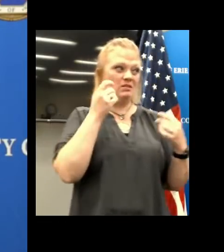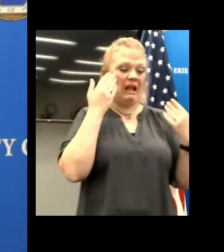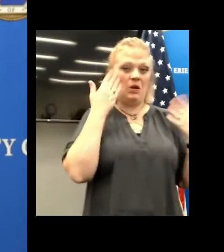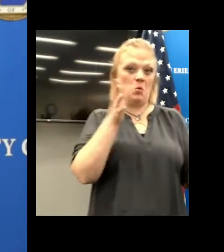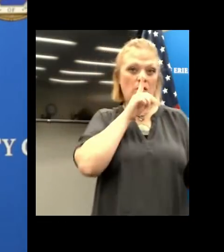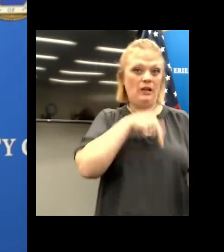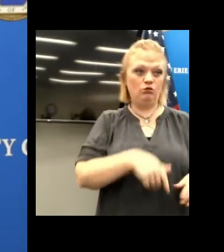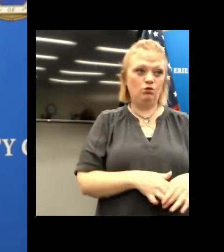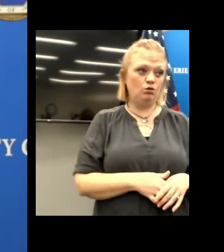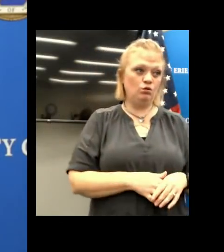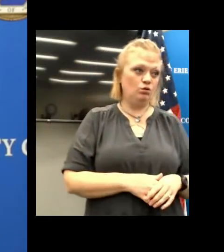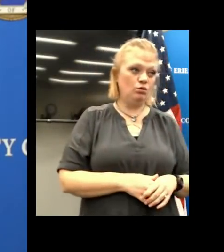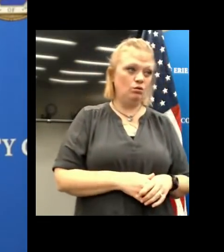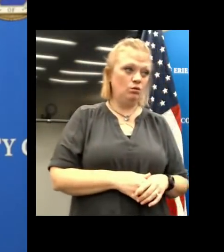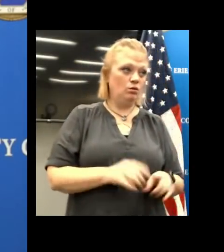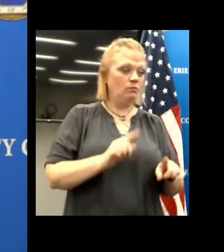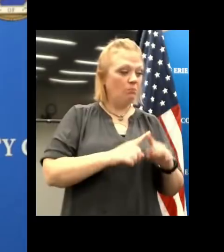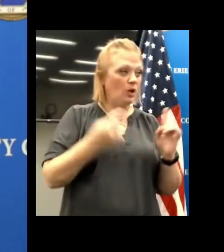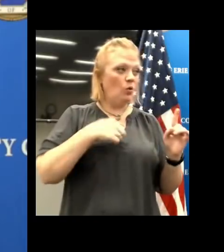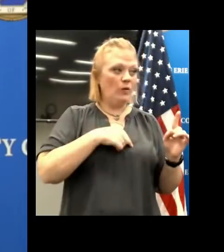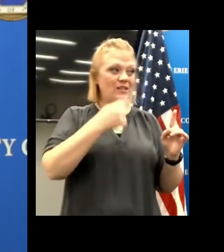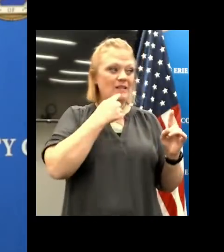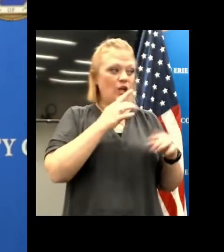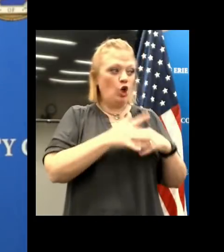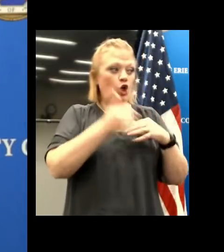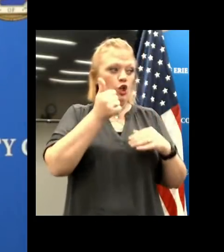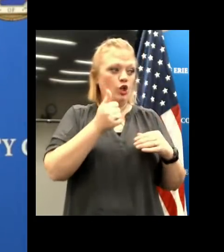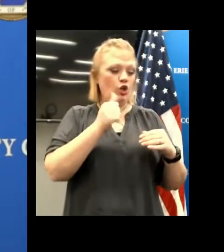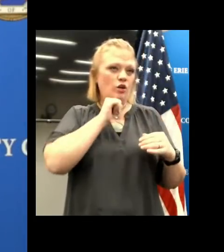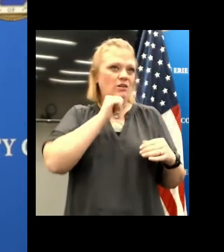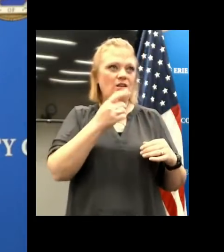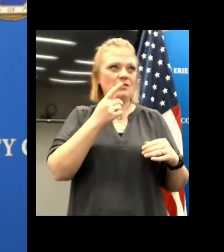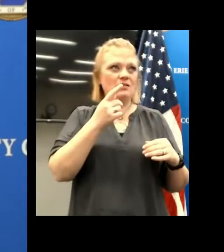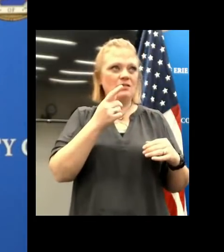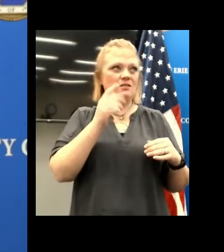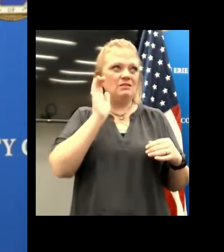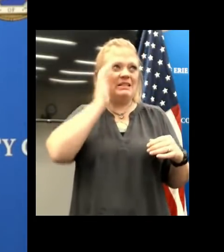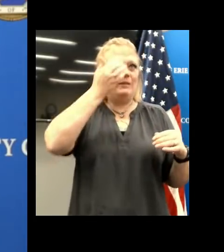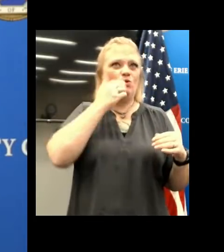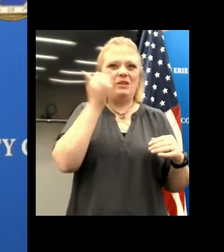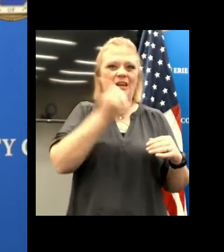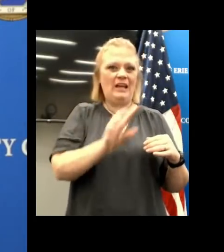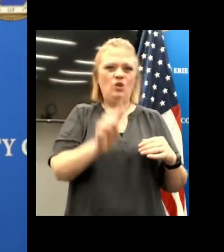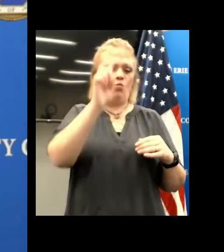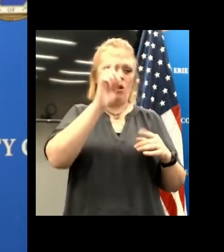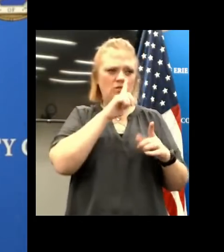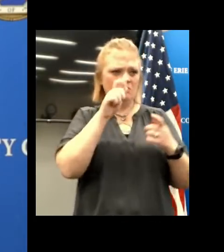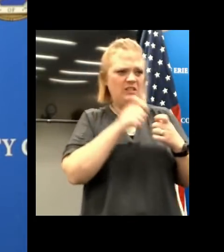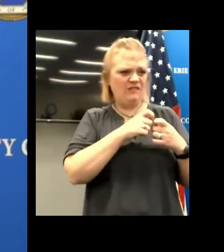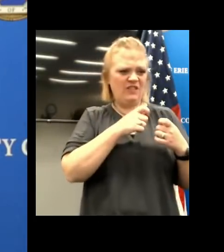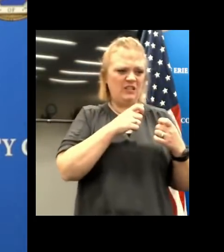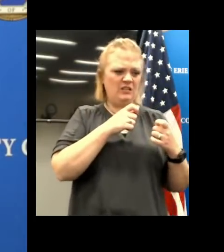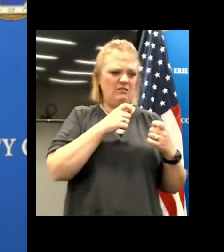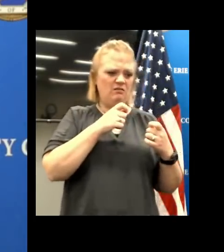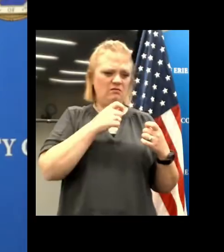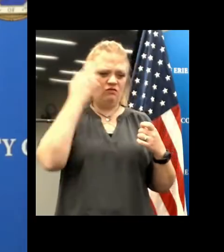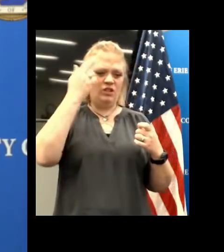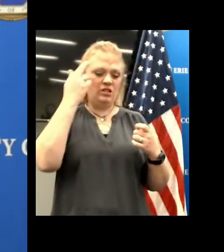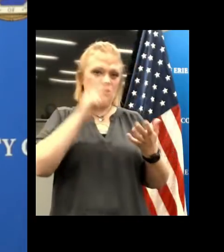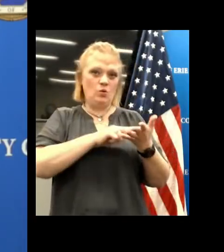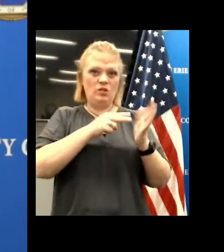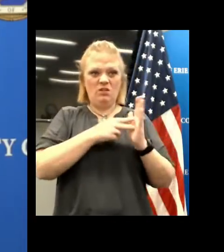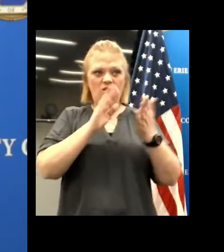that. Though, as we noted earlier, there doesn't seem to be any one driving factor on the increase, which means it's community